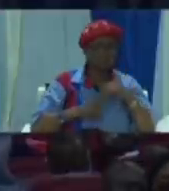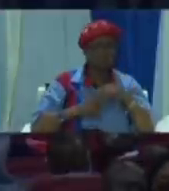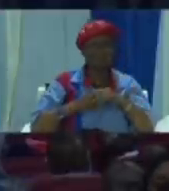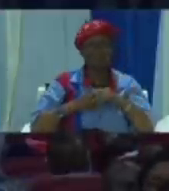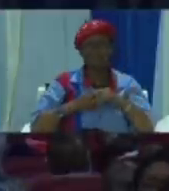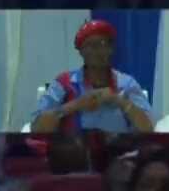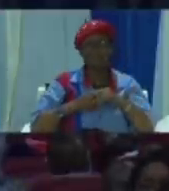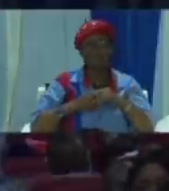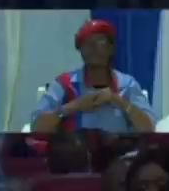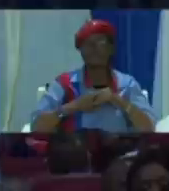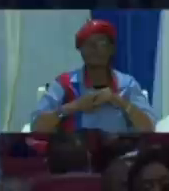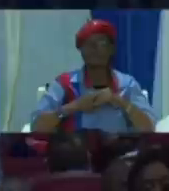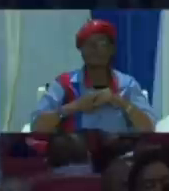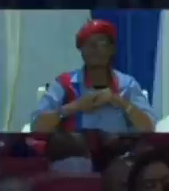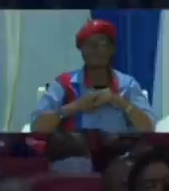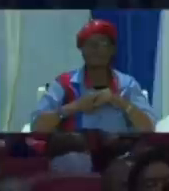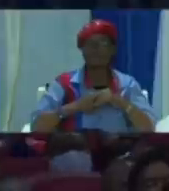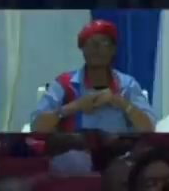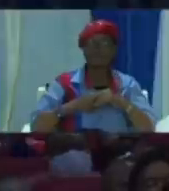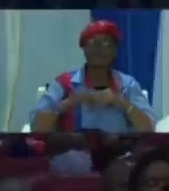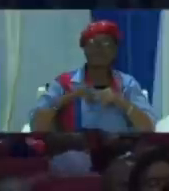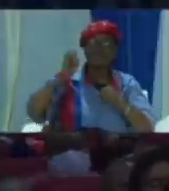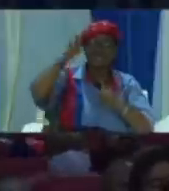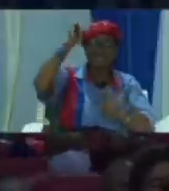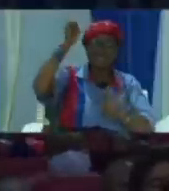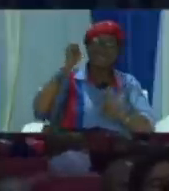But things came down hard on him.